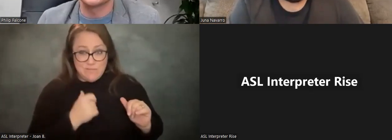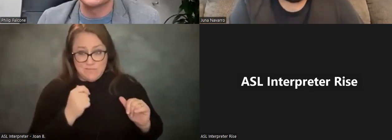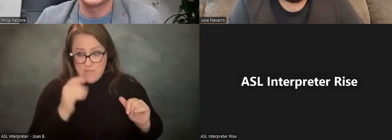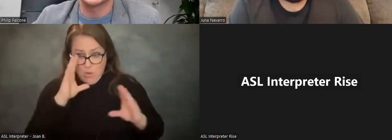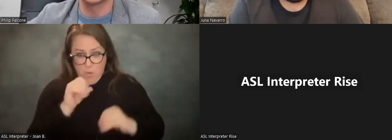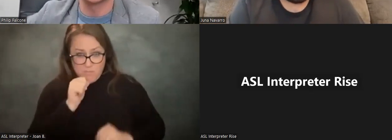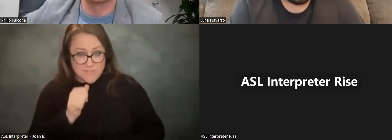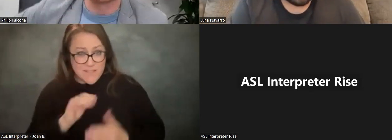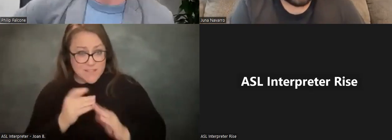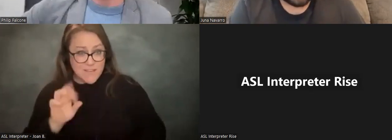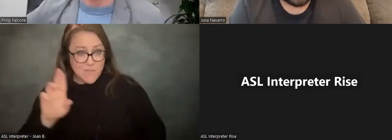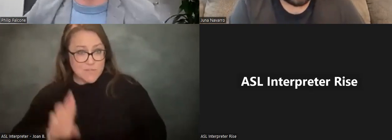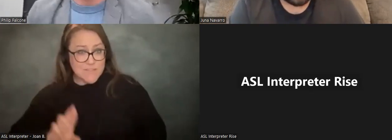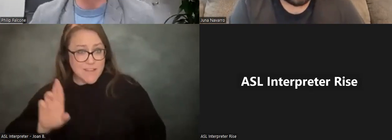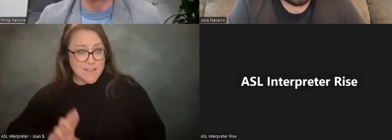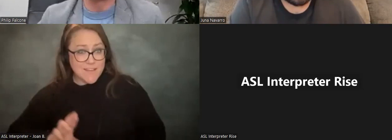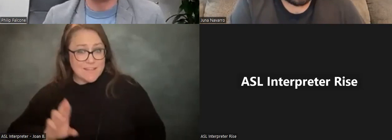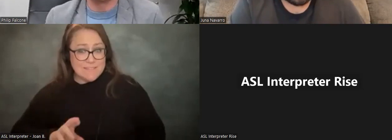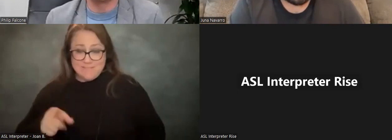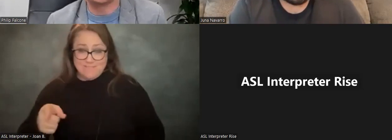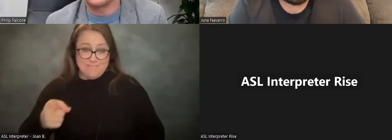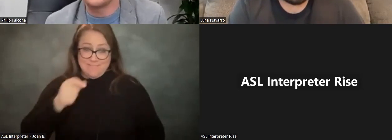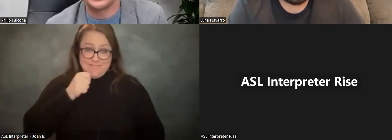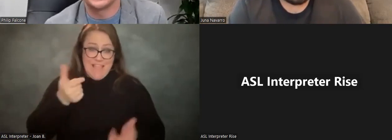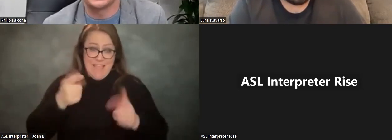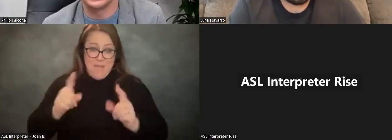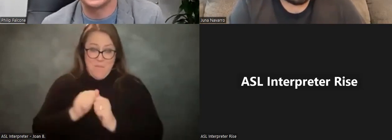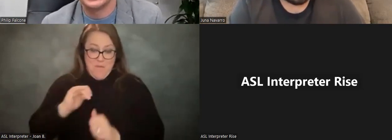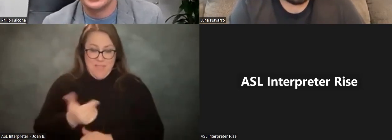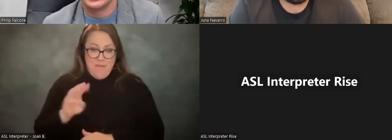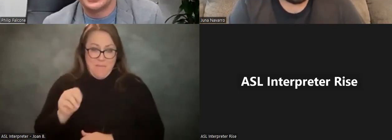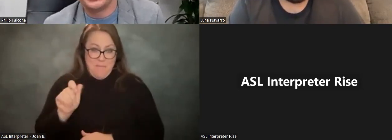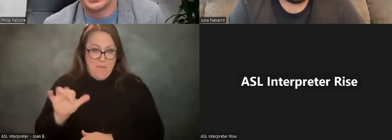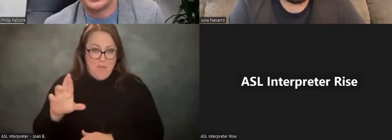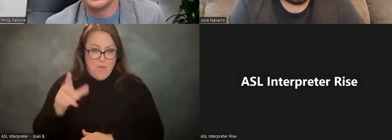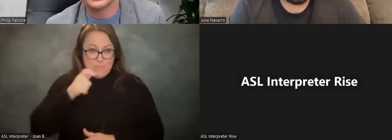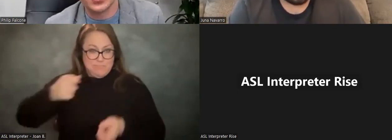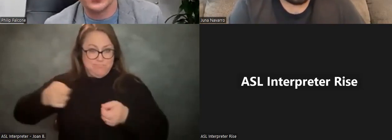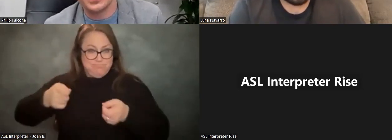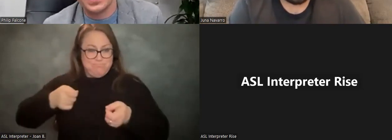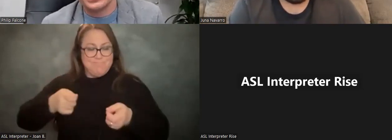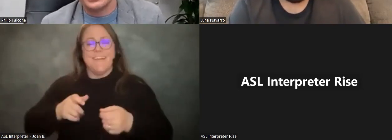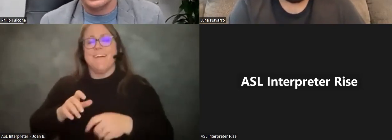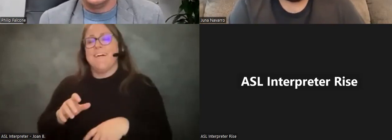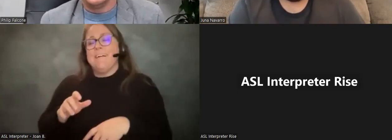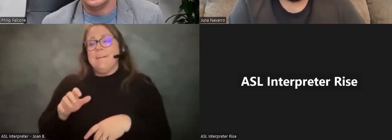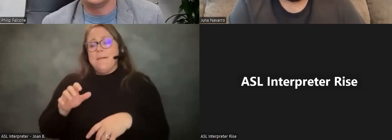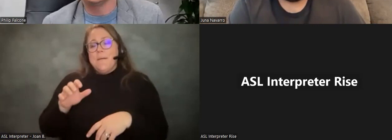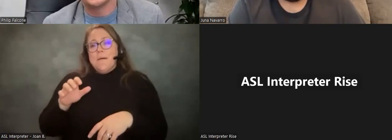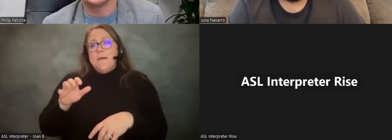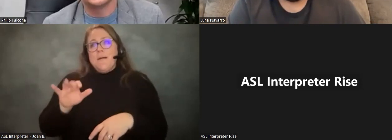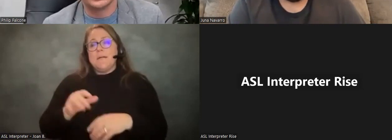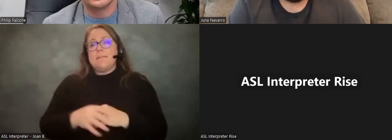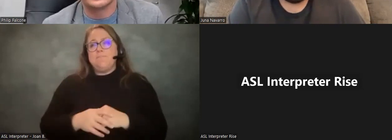the city of Riverside, because this doesn't happen under our mayor's watch. So what